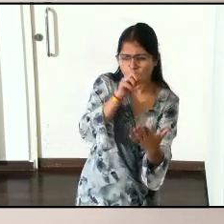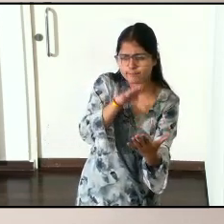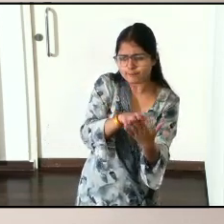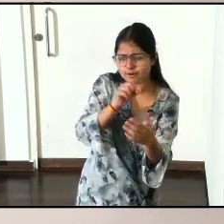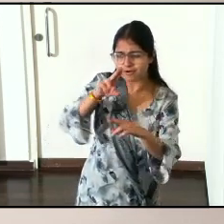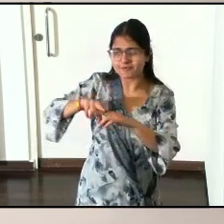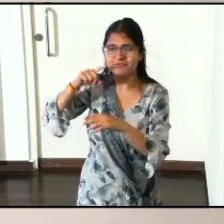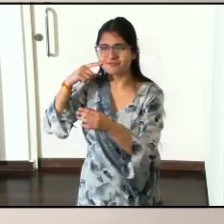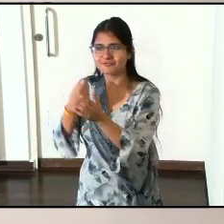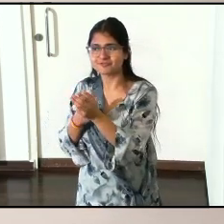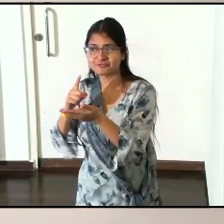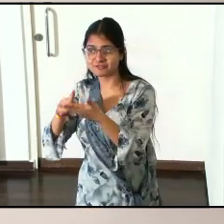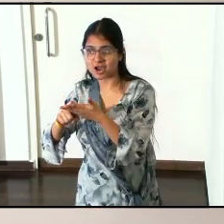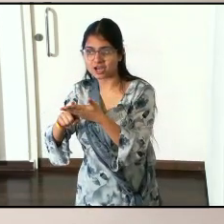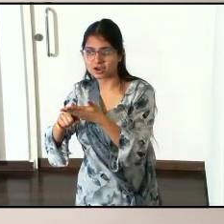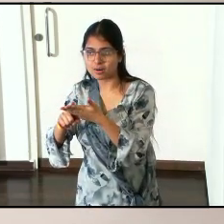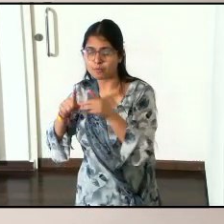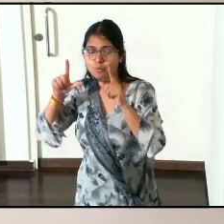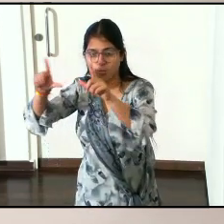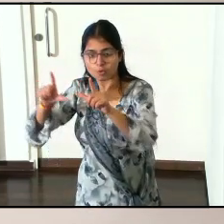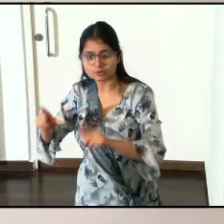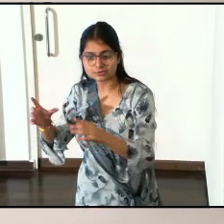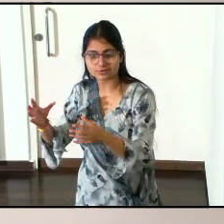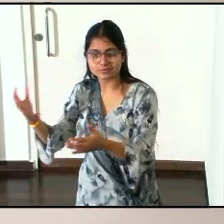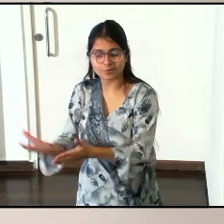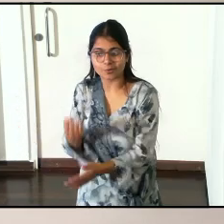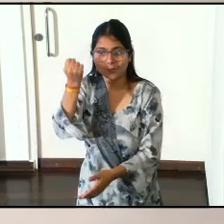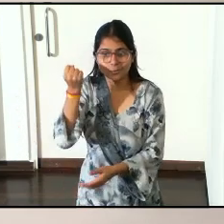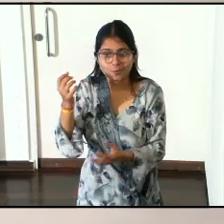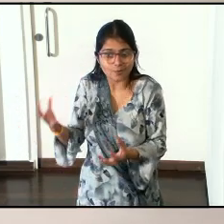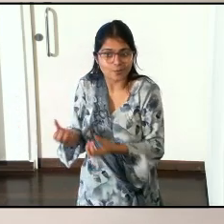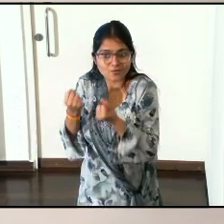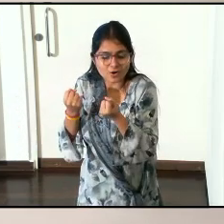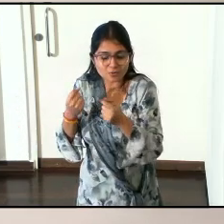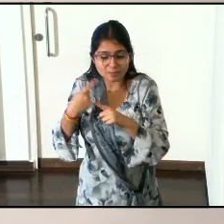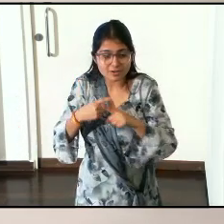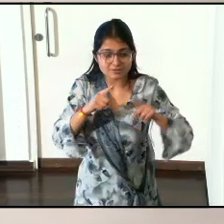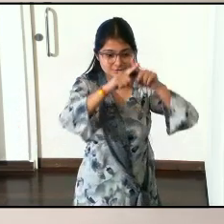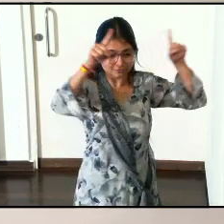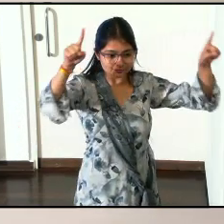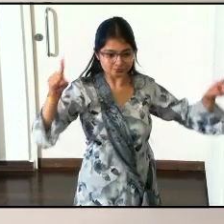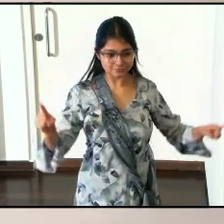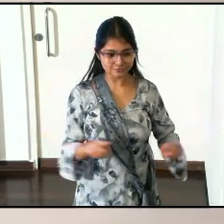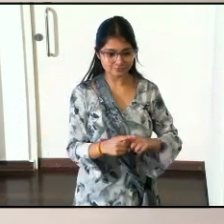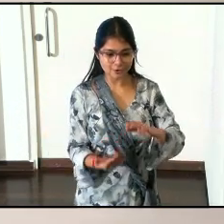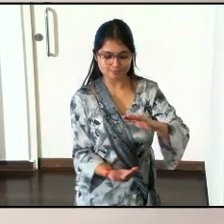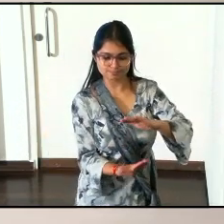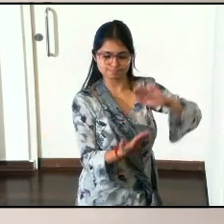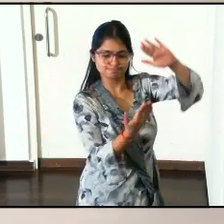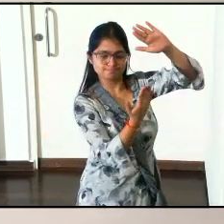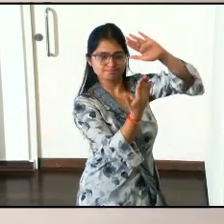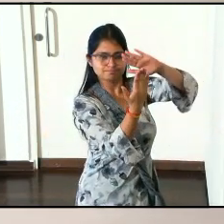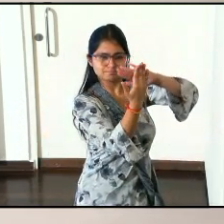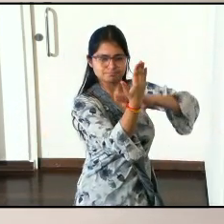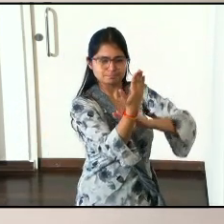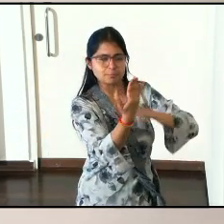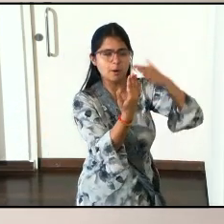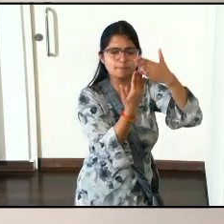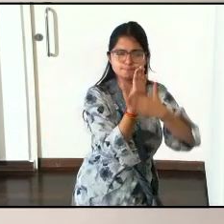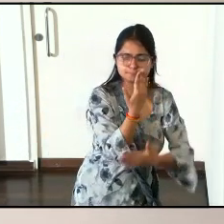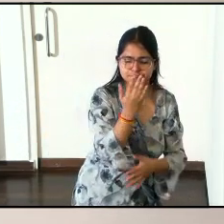it to have it framed or something, and the person who was framing that, a Muslim man in one of the